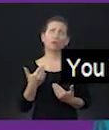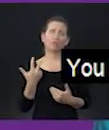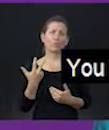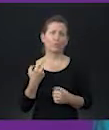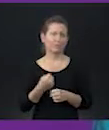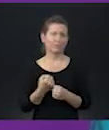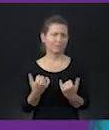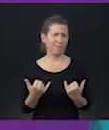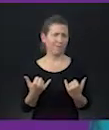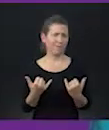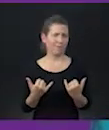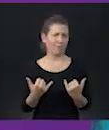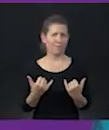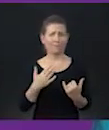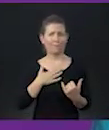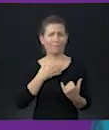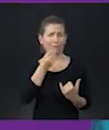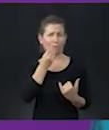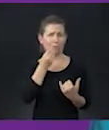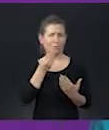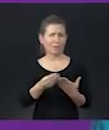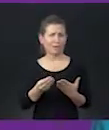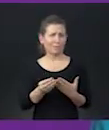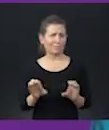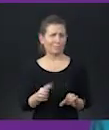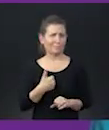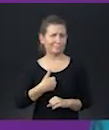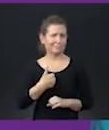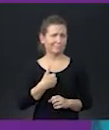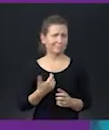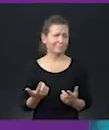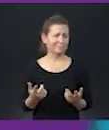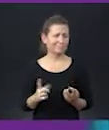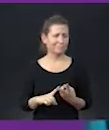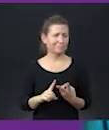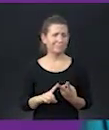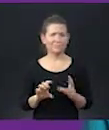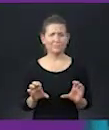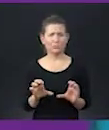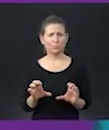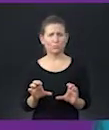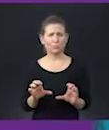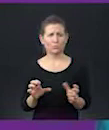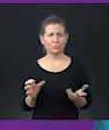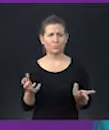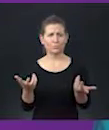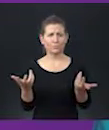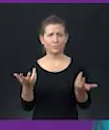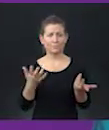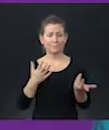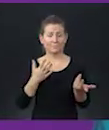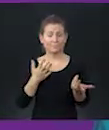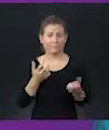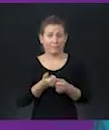been living there almost 3 years. I do my own grocery shopping. I do my